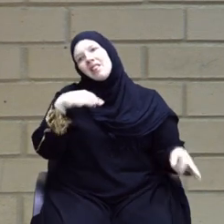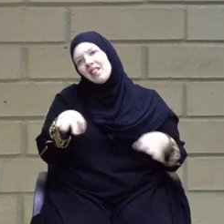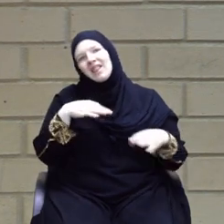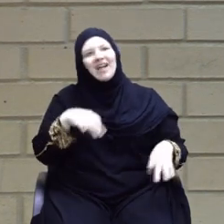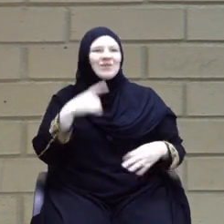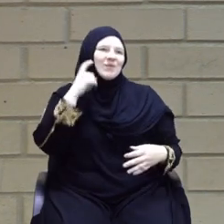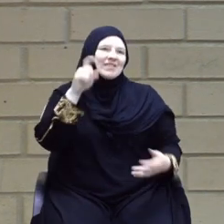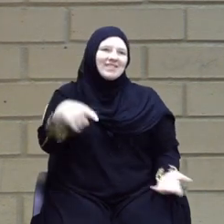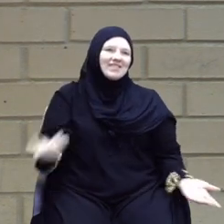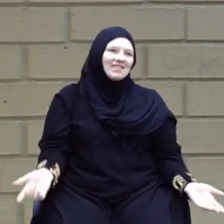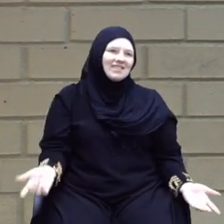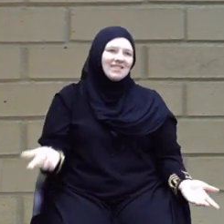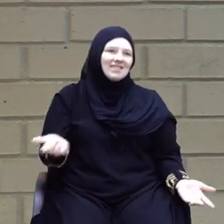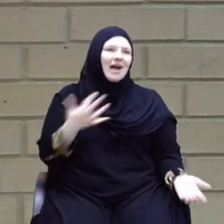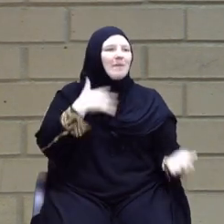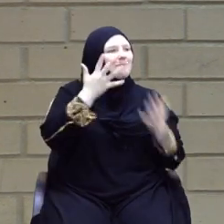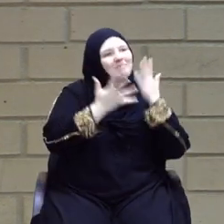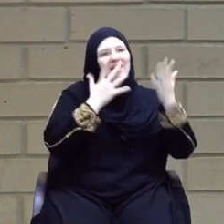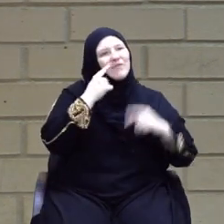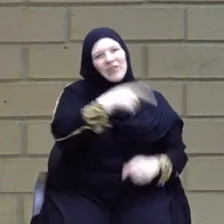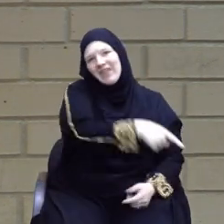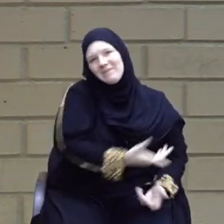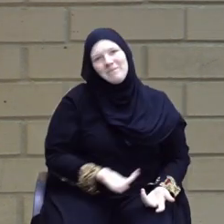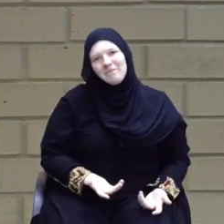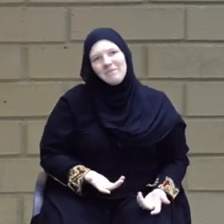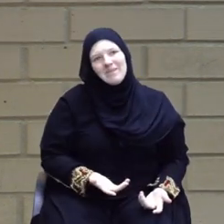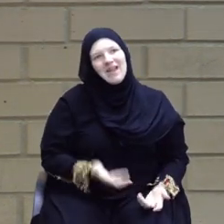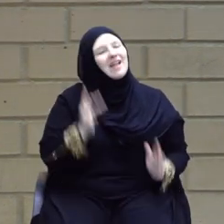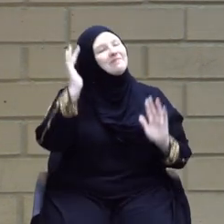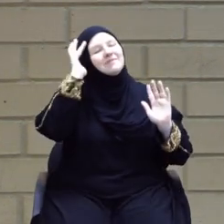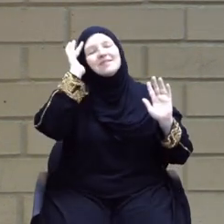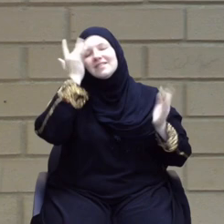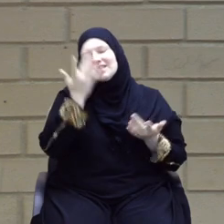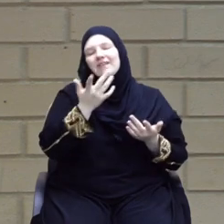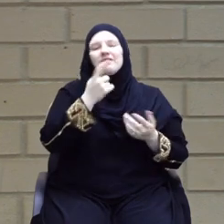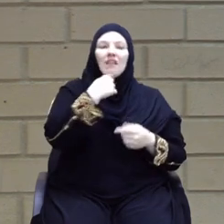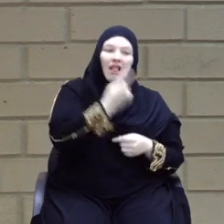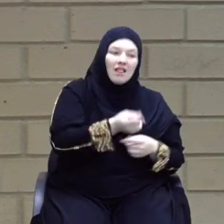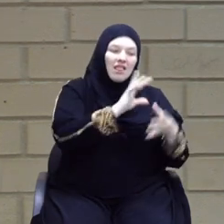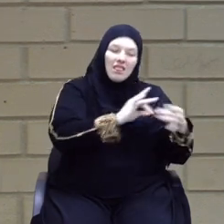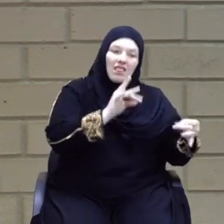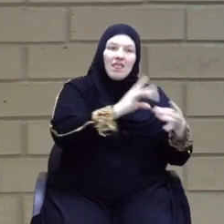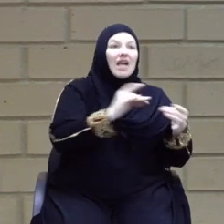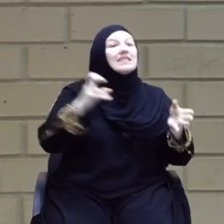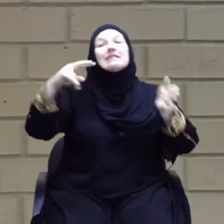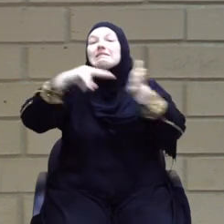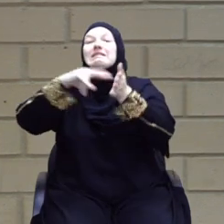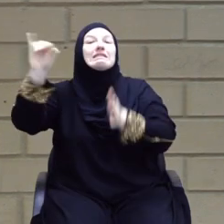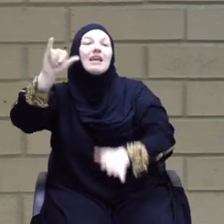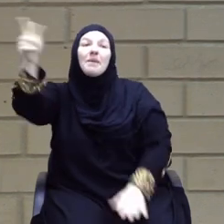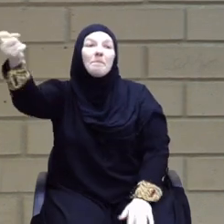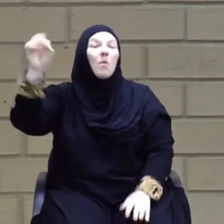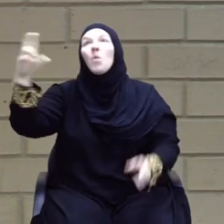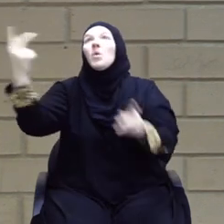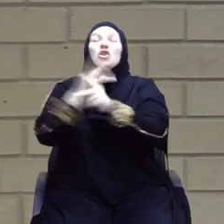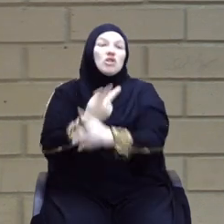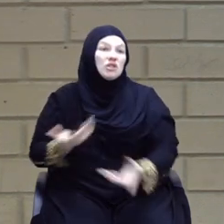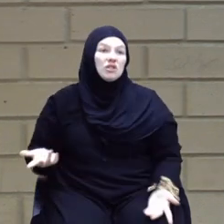I feel ashamed to start telling you what the Palestinians are going through while the Syrians are going through the same or worse, or the Bormans or many